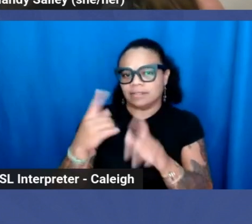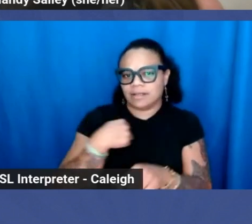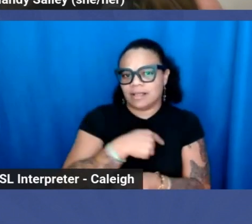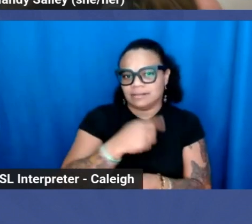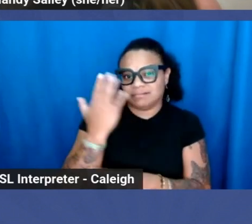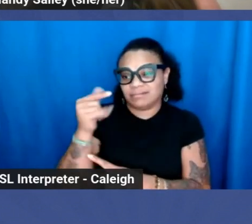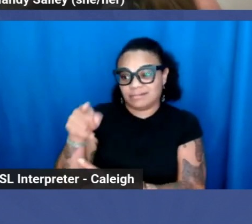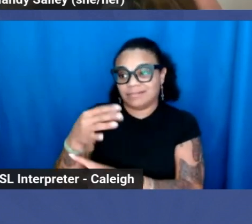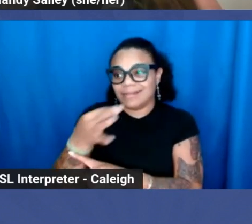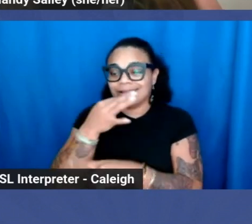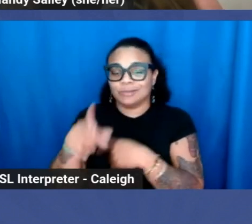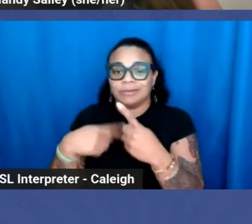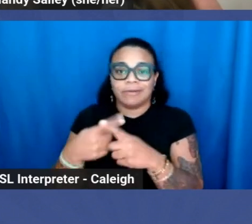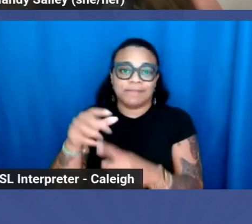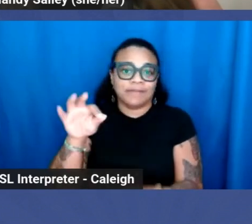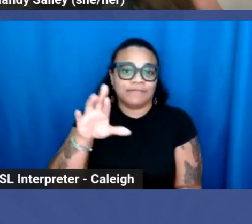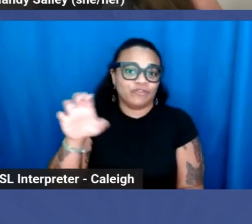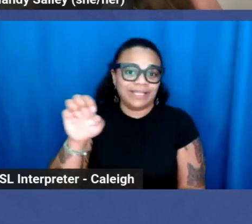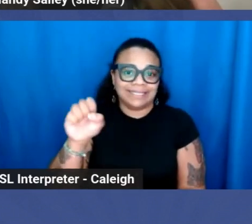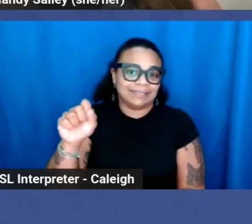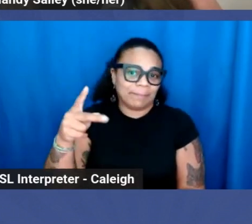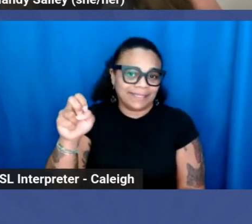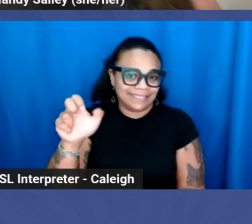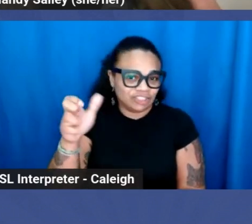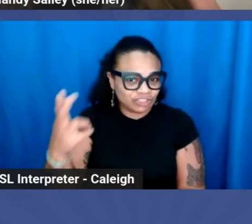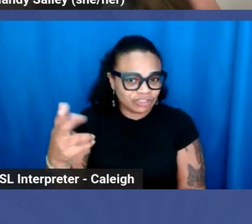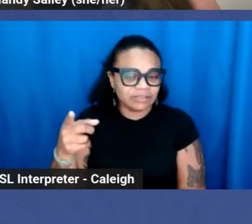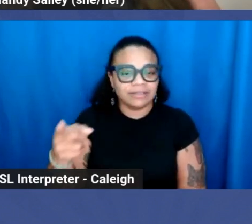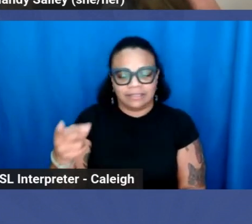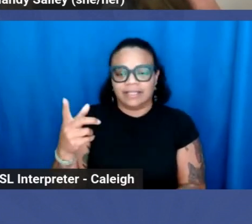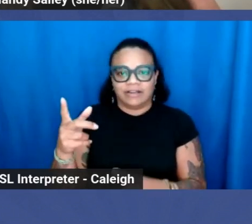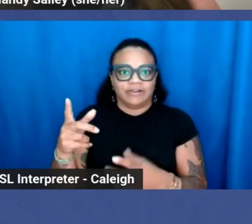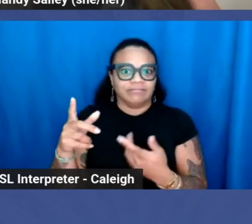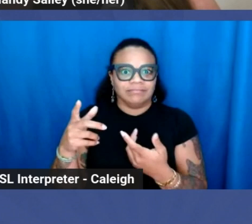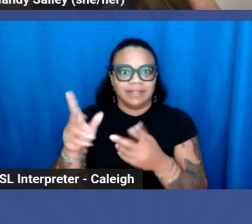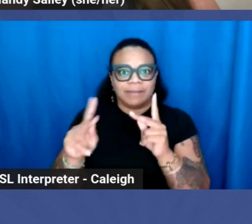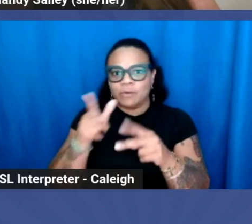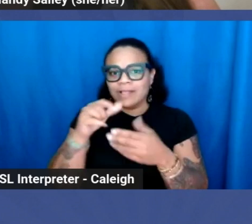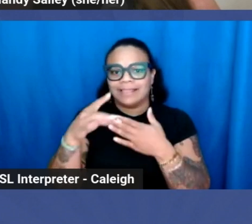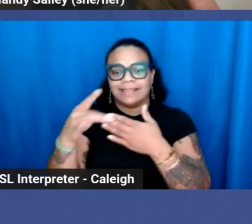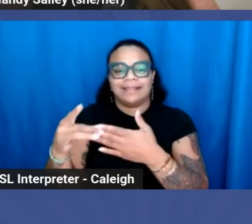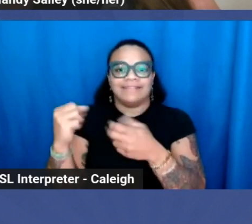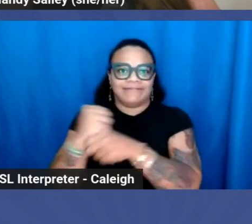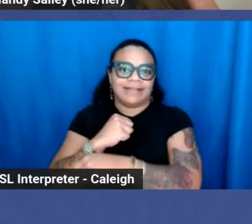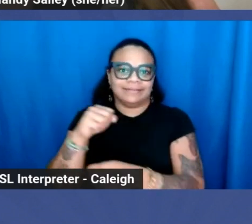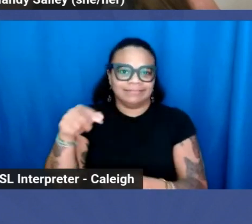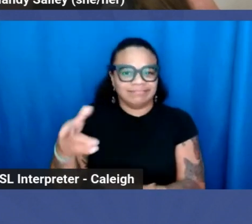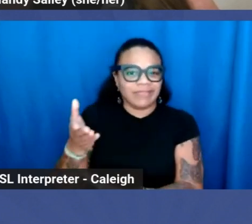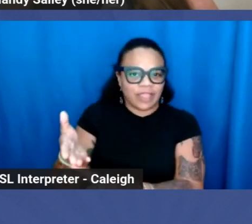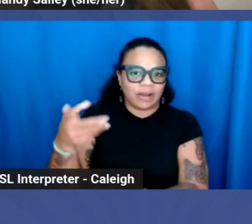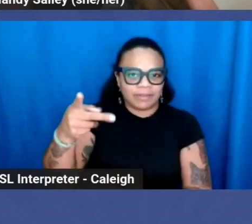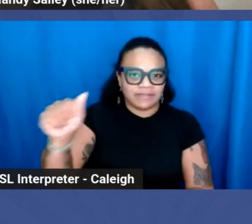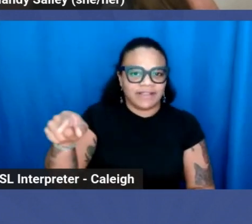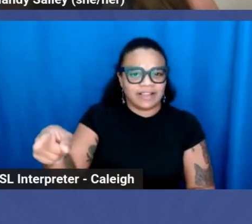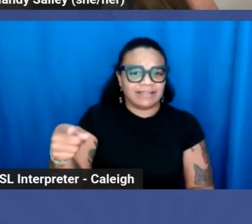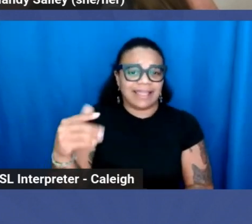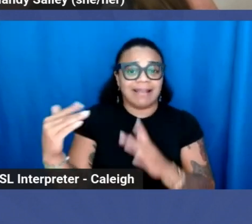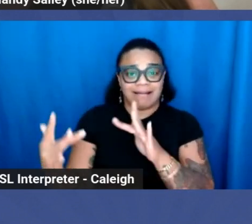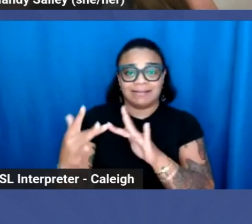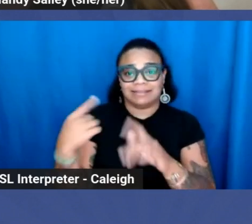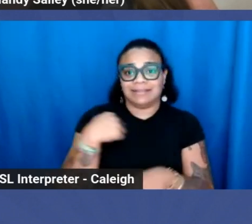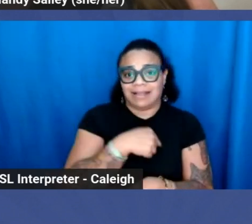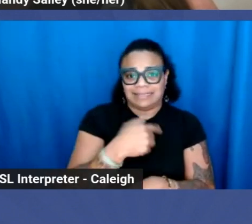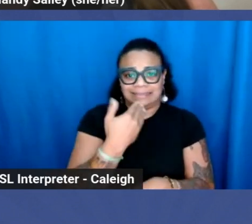the experts on free speech. They are the folks that doing this fight in Pennsylvania. They're like, hey, you should probably take a look at this.